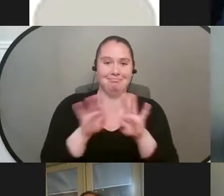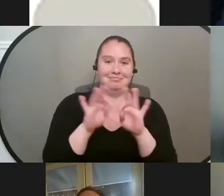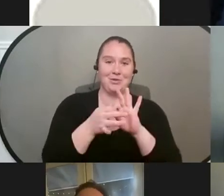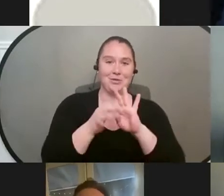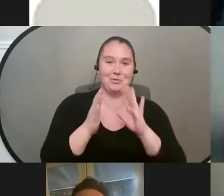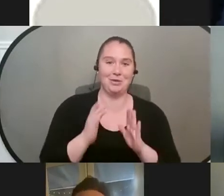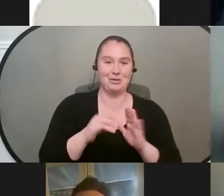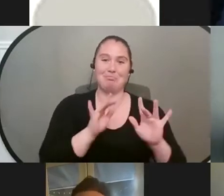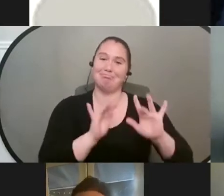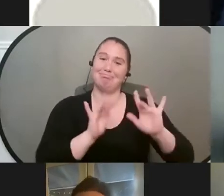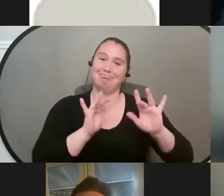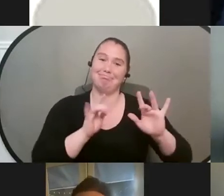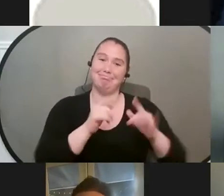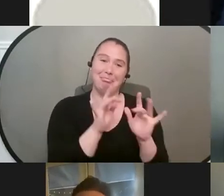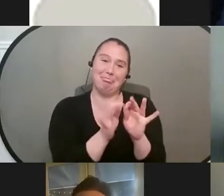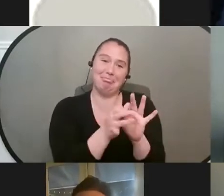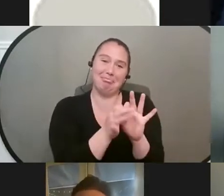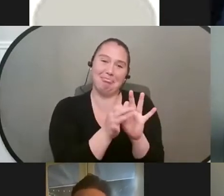to interpret.